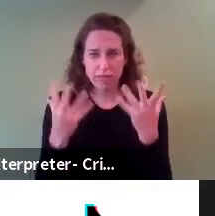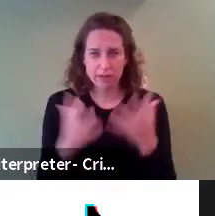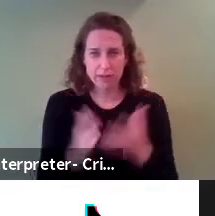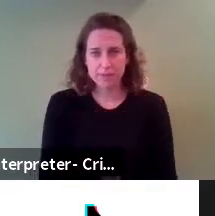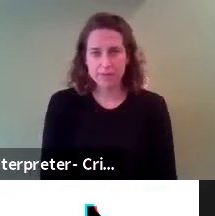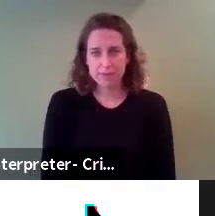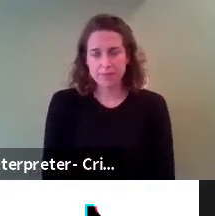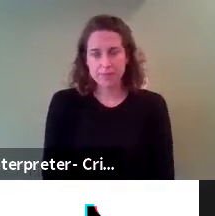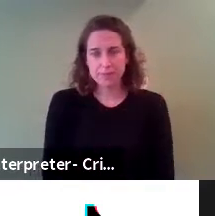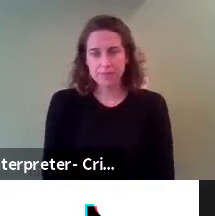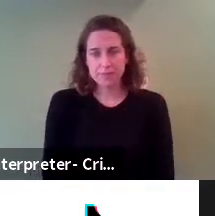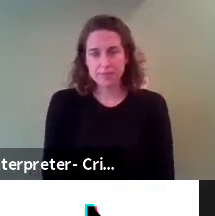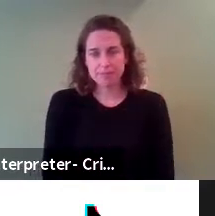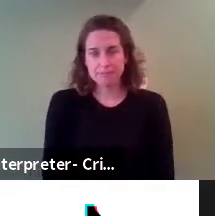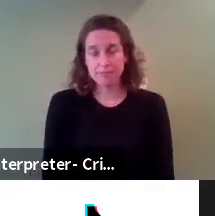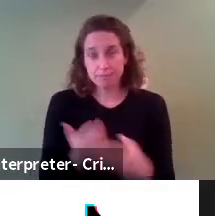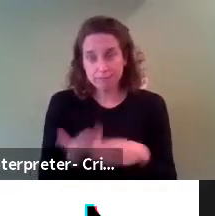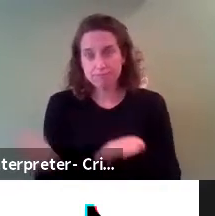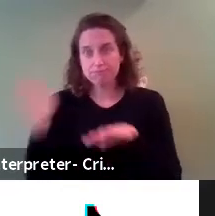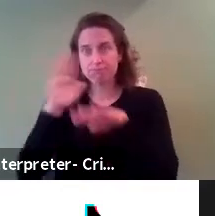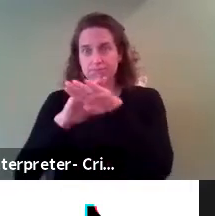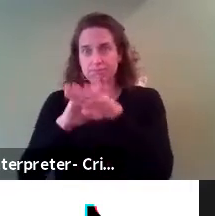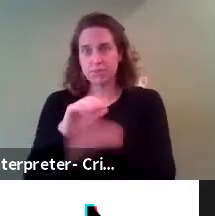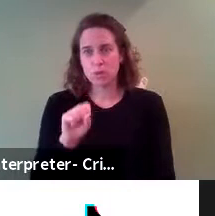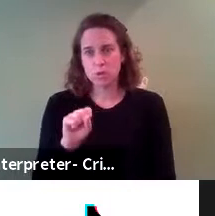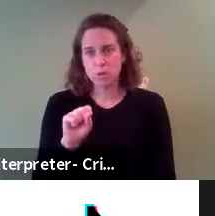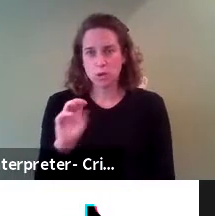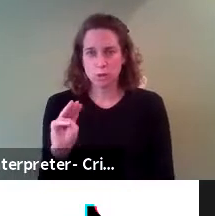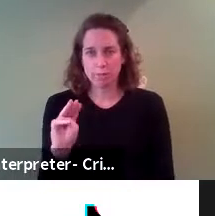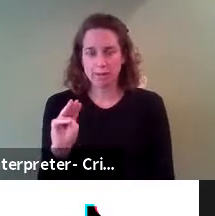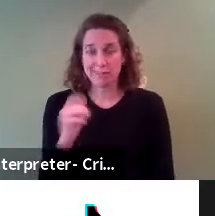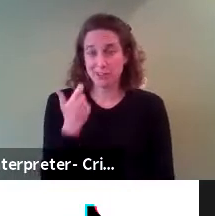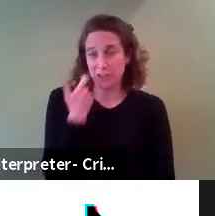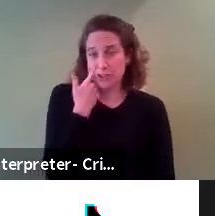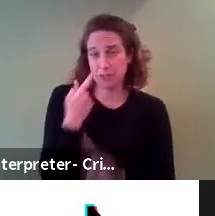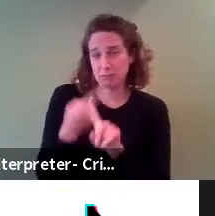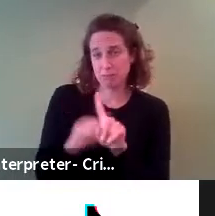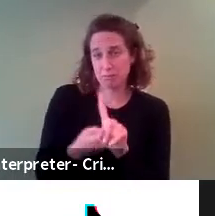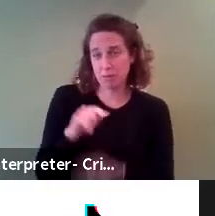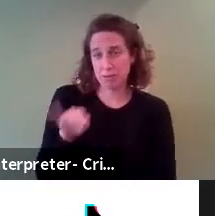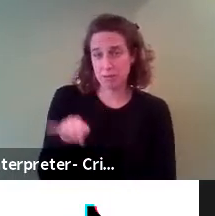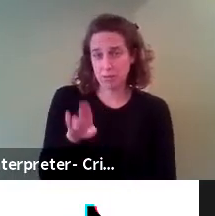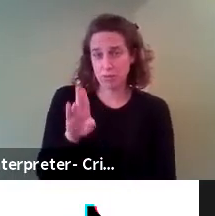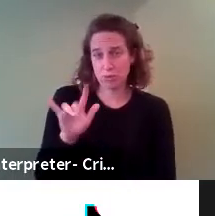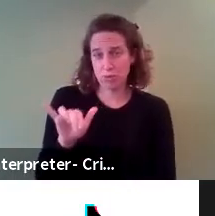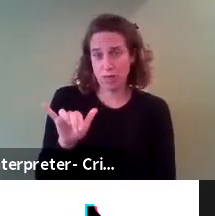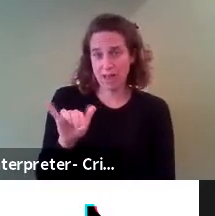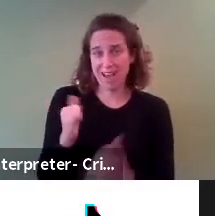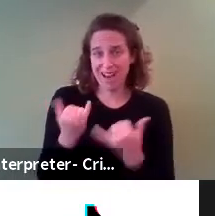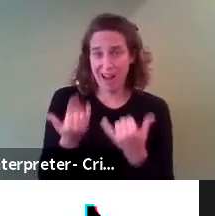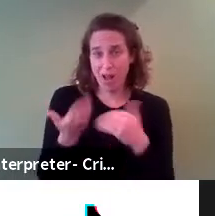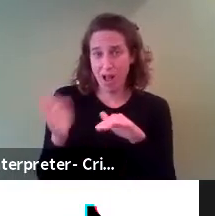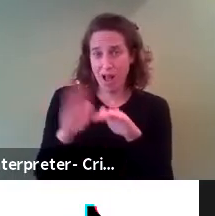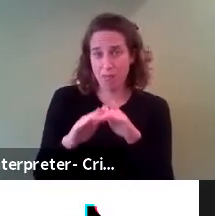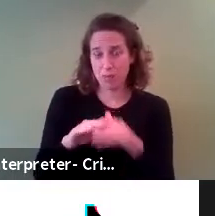The other thing that happened is the growth in social media, and just as of this past July, social media use is now up to